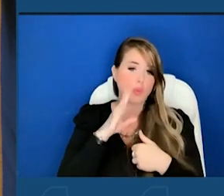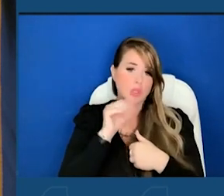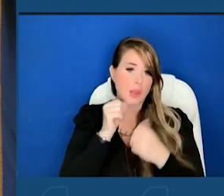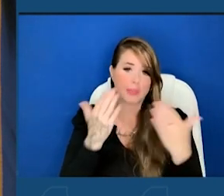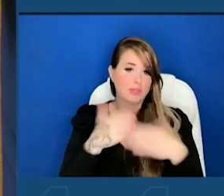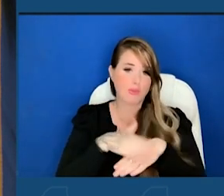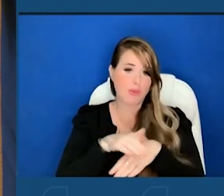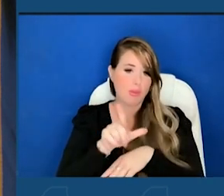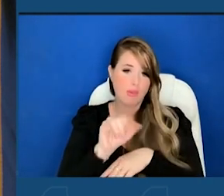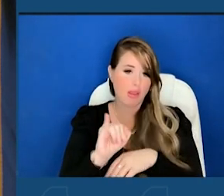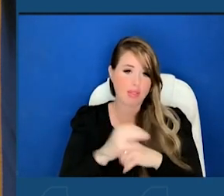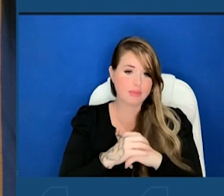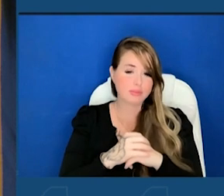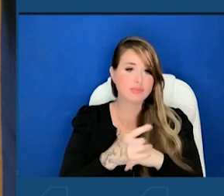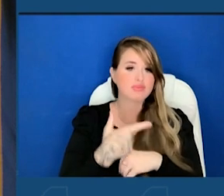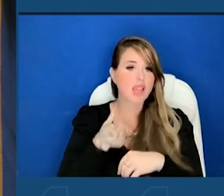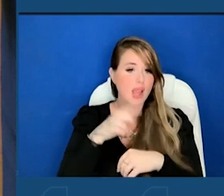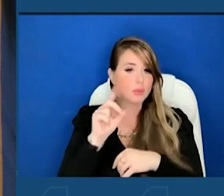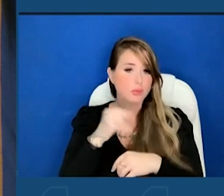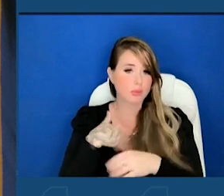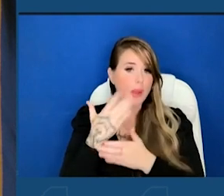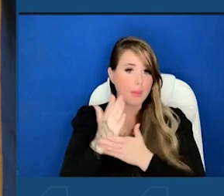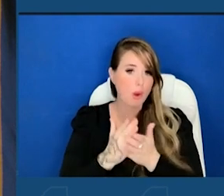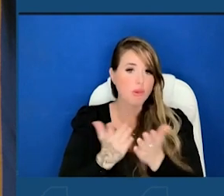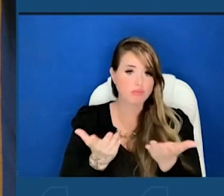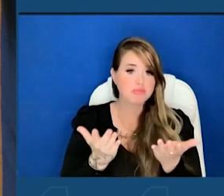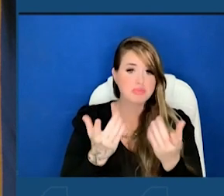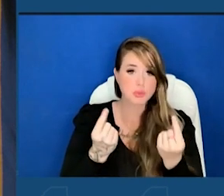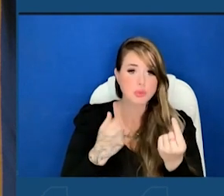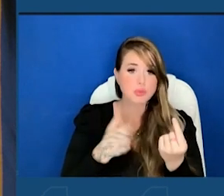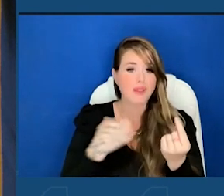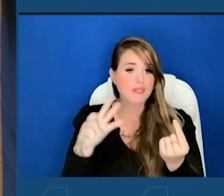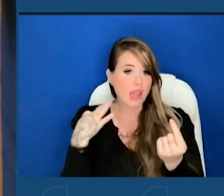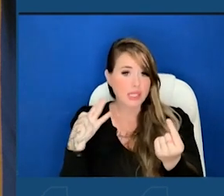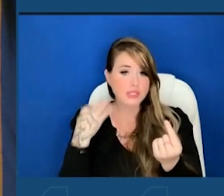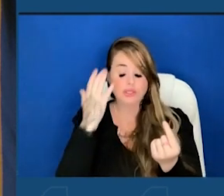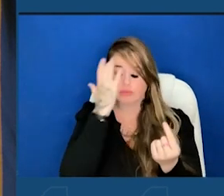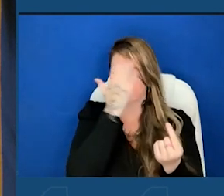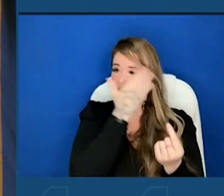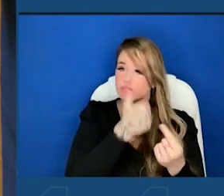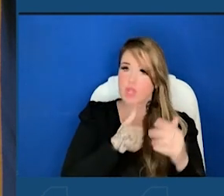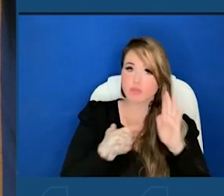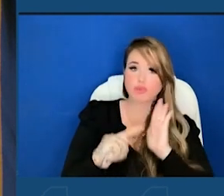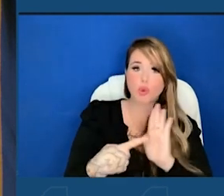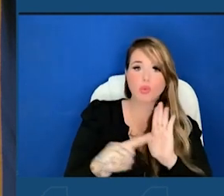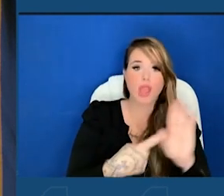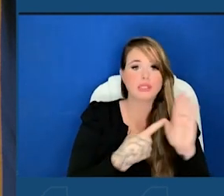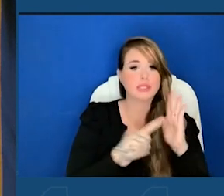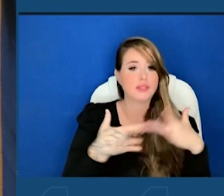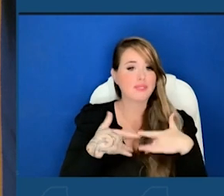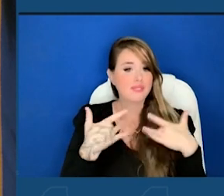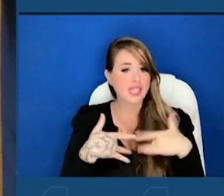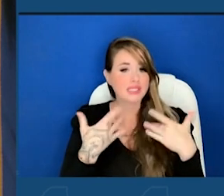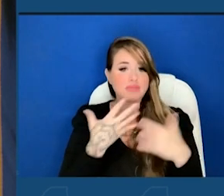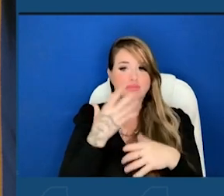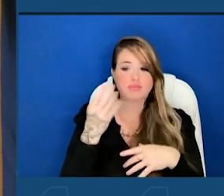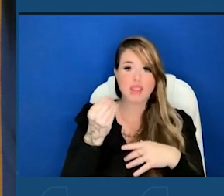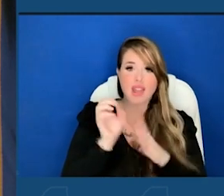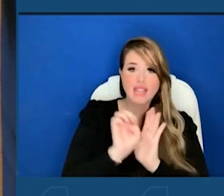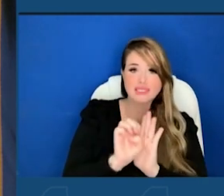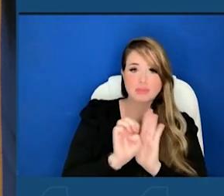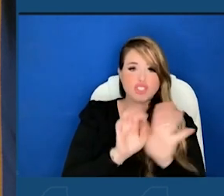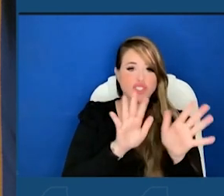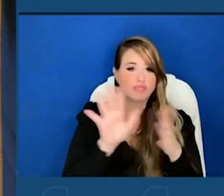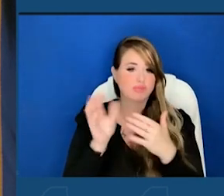Island. And I do my part by volunteering and showcasing events and exhibitions and things of